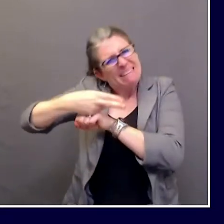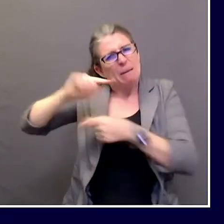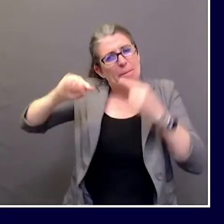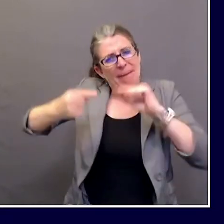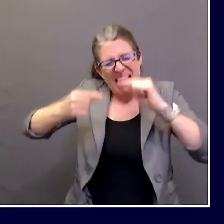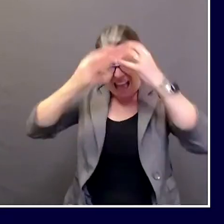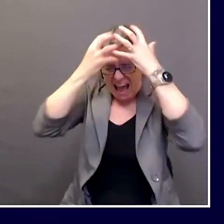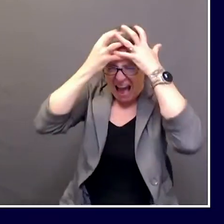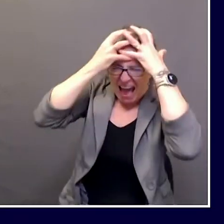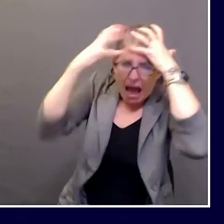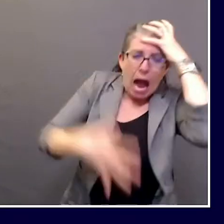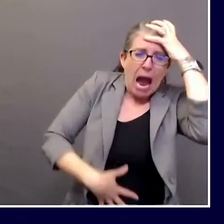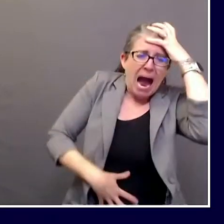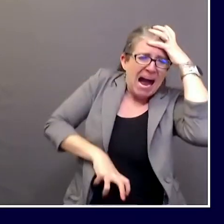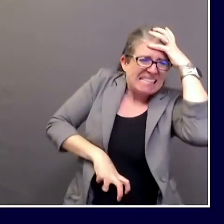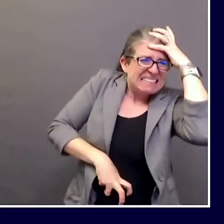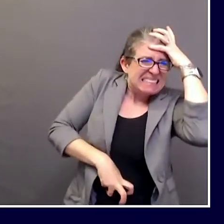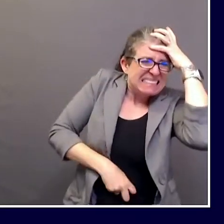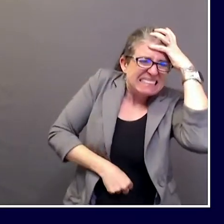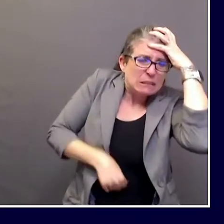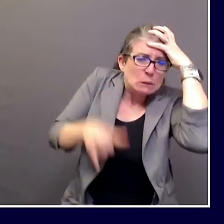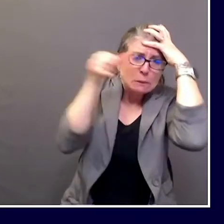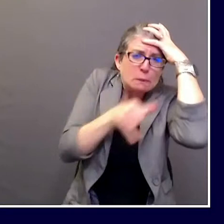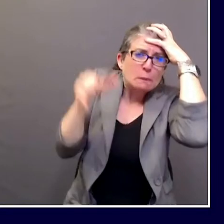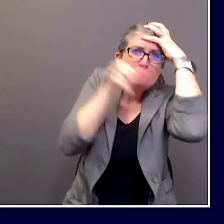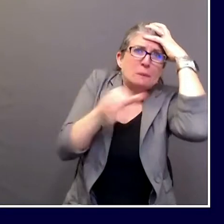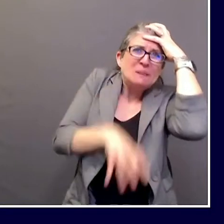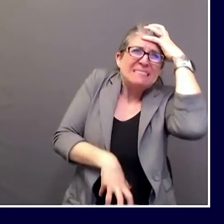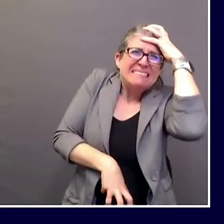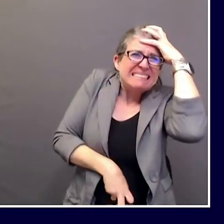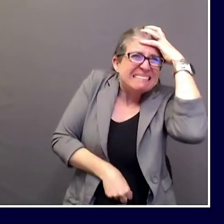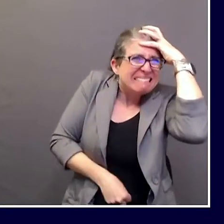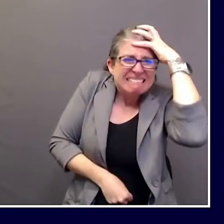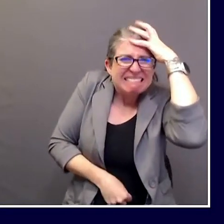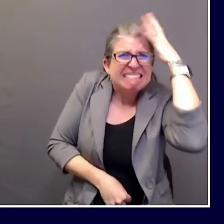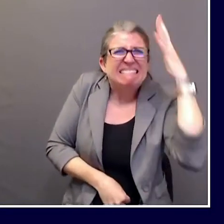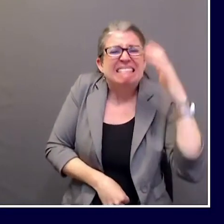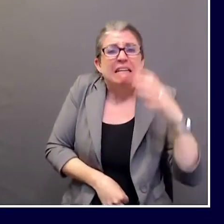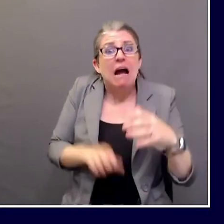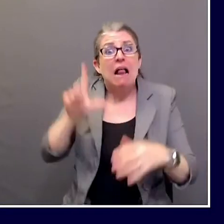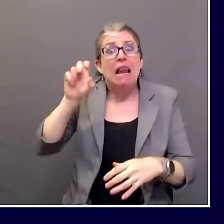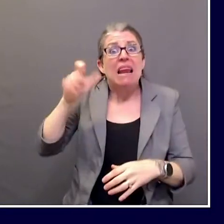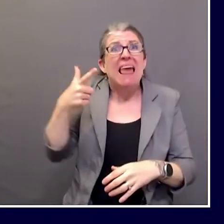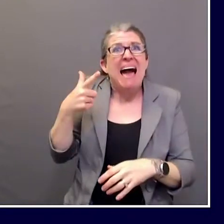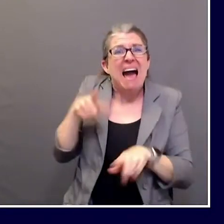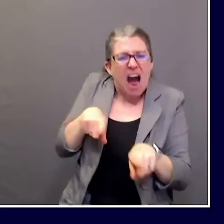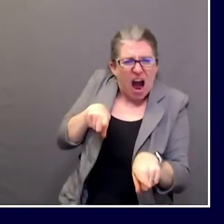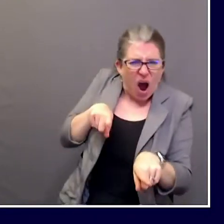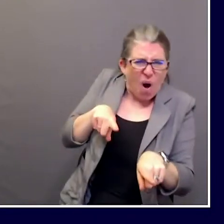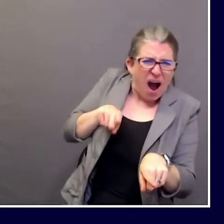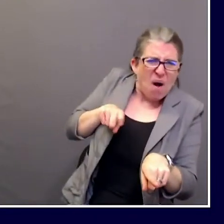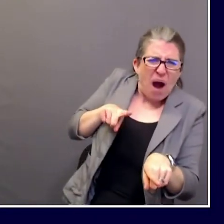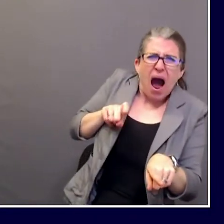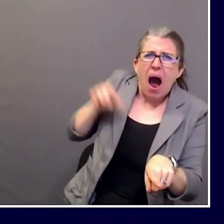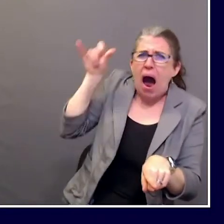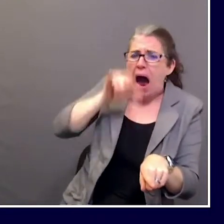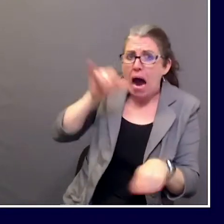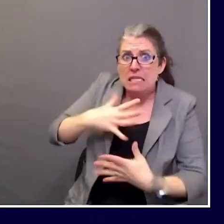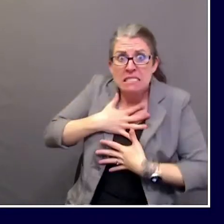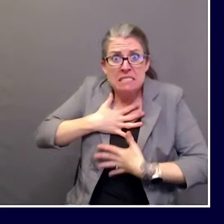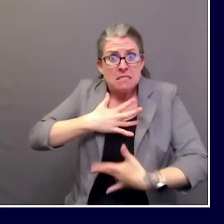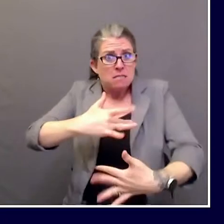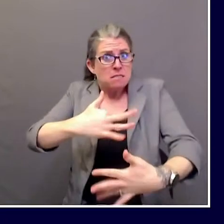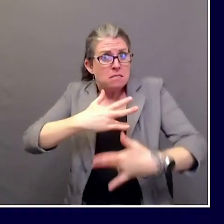or leg pain, contact your healthcare provider. Now, it's also important to keep in mind, if you just got the J&J